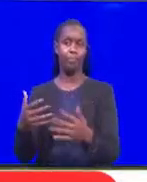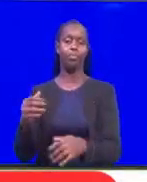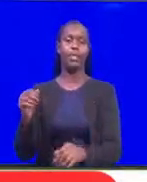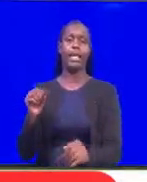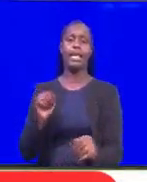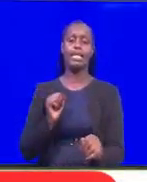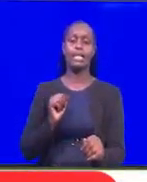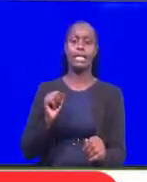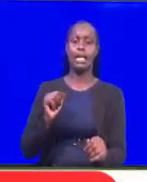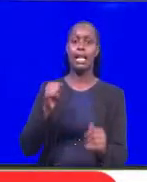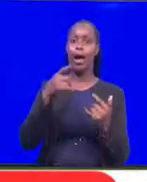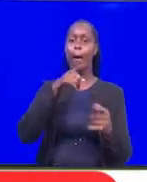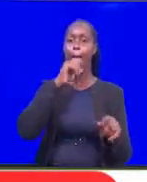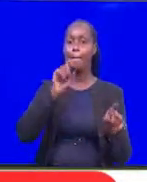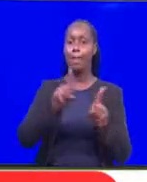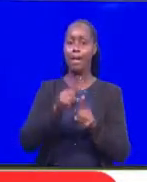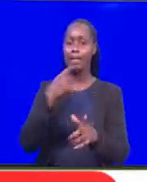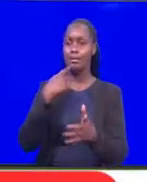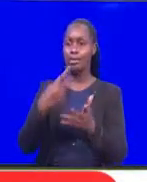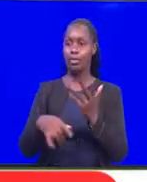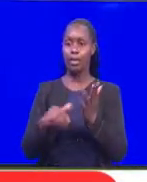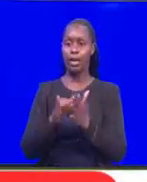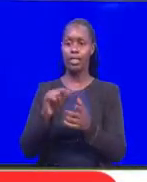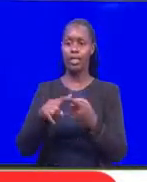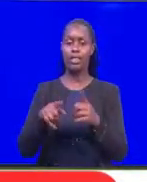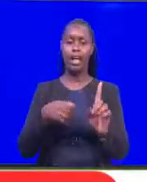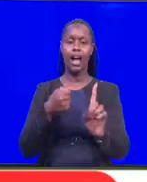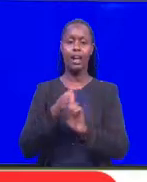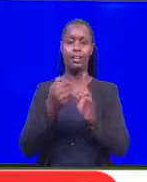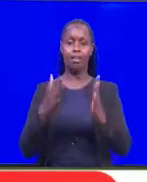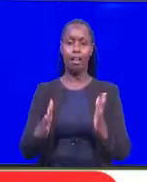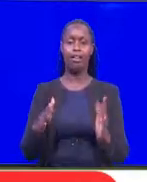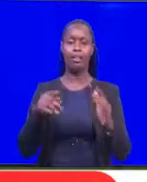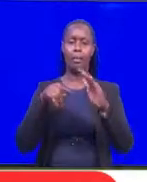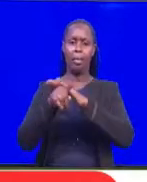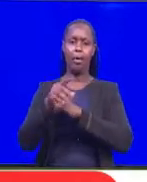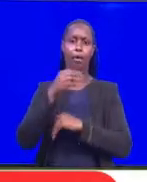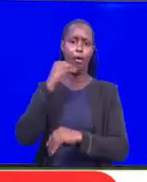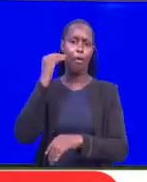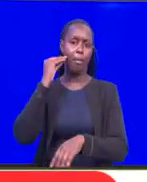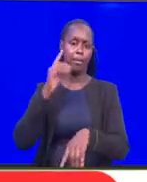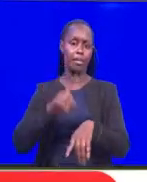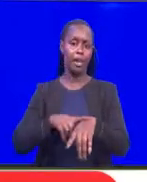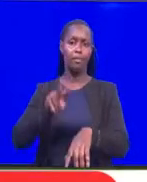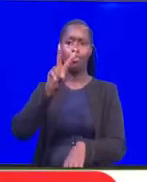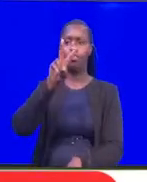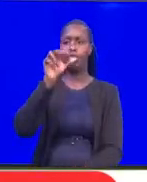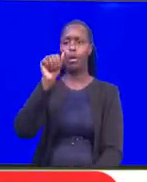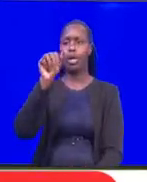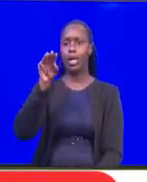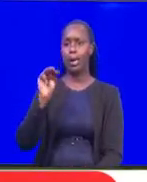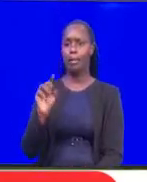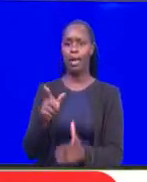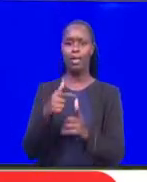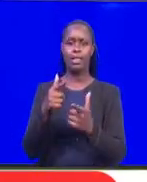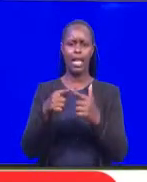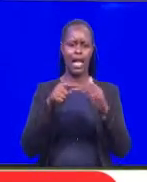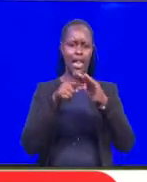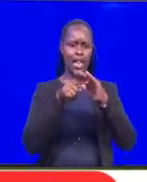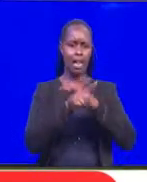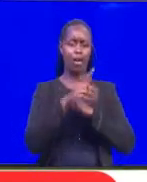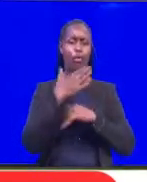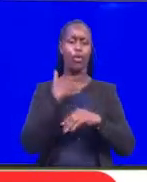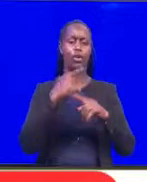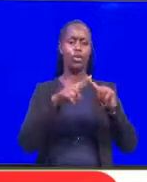younger brother, revealed that the attackers forcefully entered the premises at approximately 2 a.m., proceeded to aggressively interrogate the